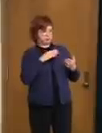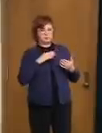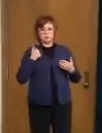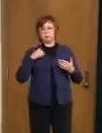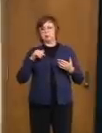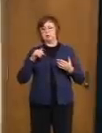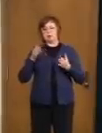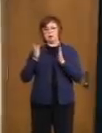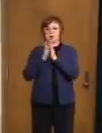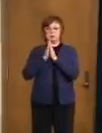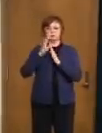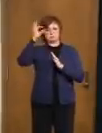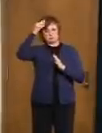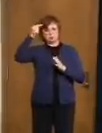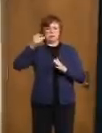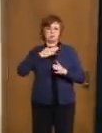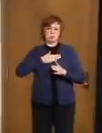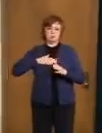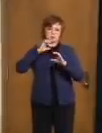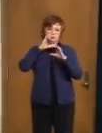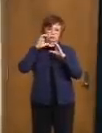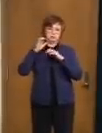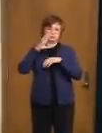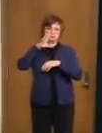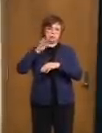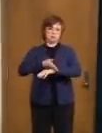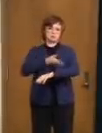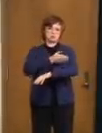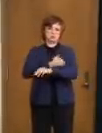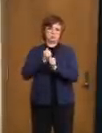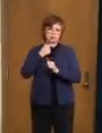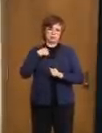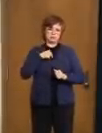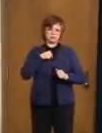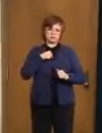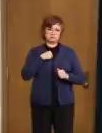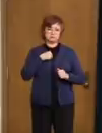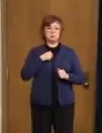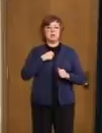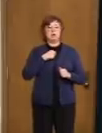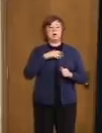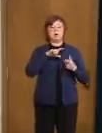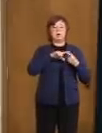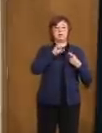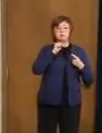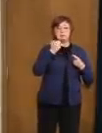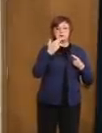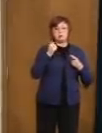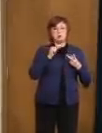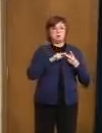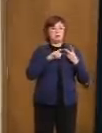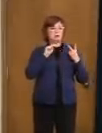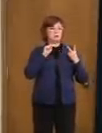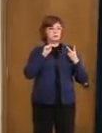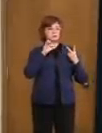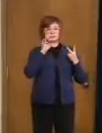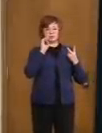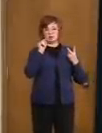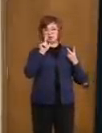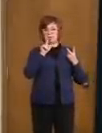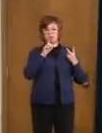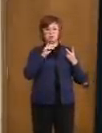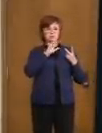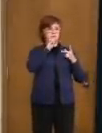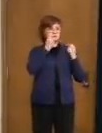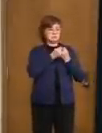up their game with respect to communication, and I think in fairness, the Saskatchewan Health Authority, Scott and his team have have most certainly, over